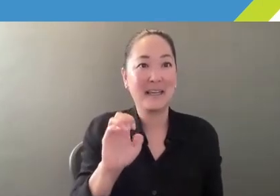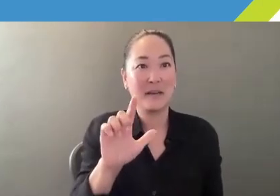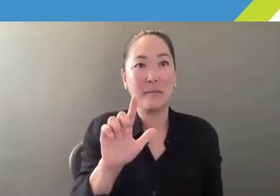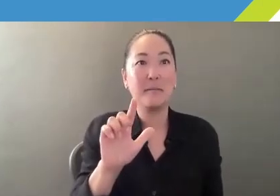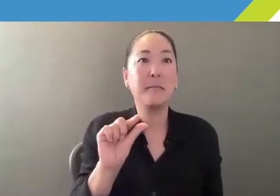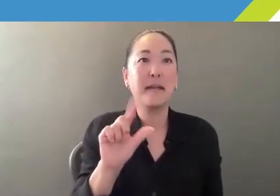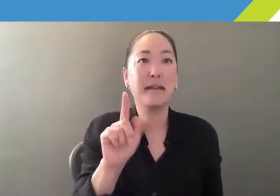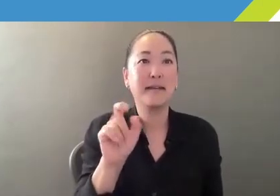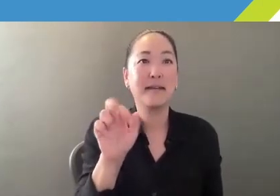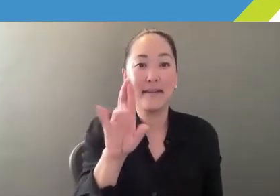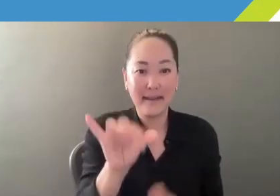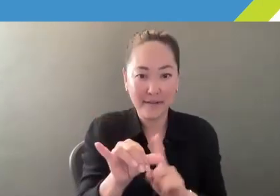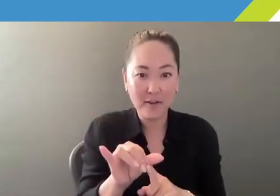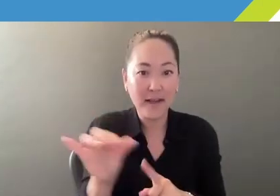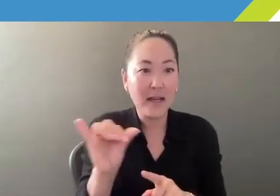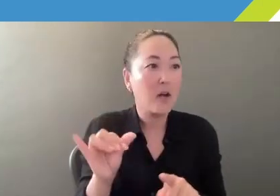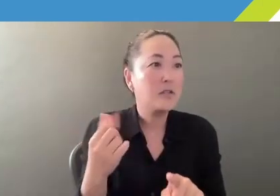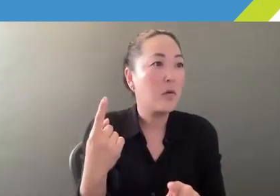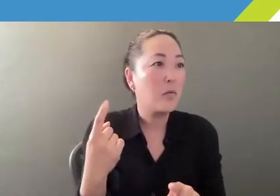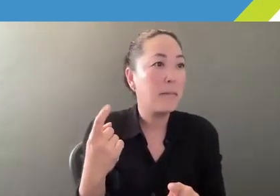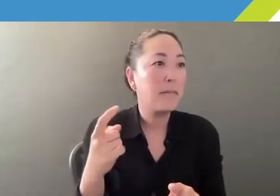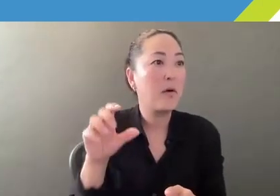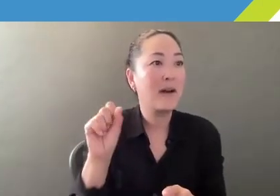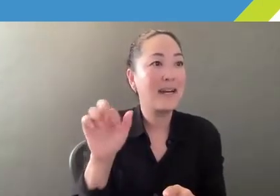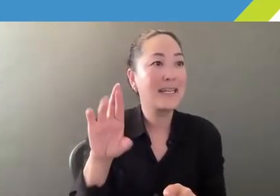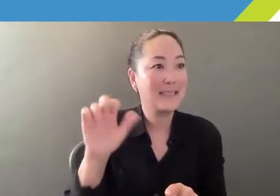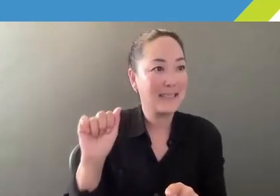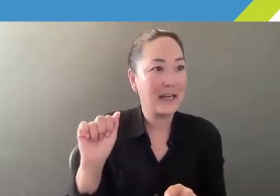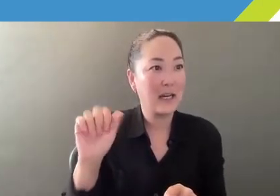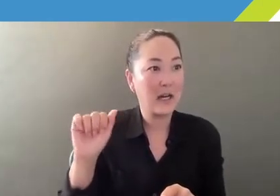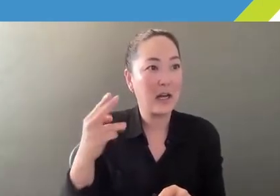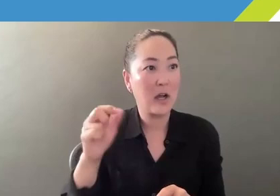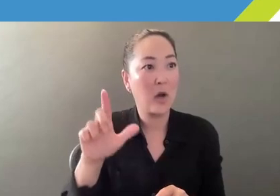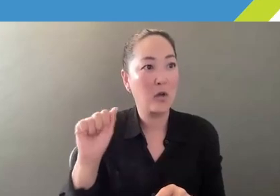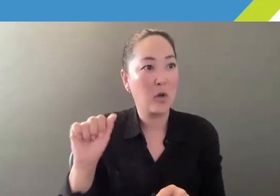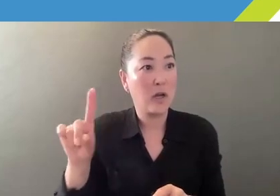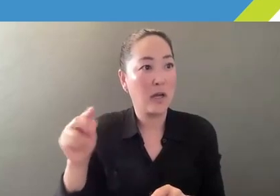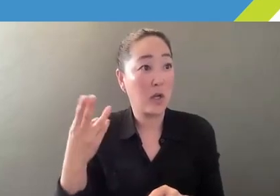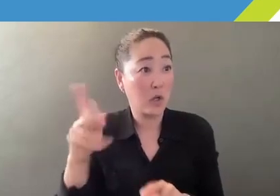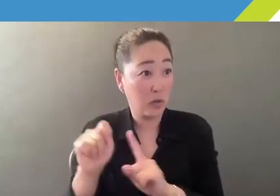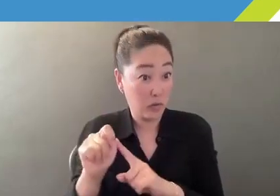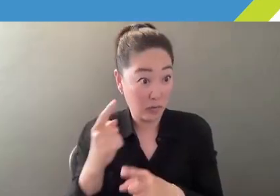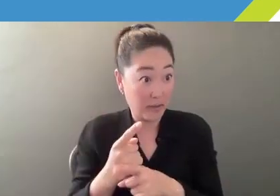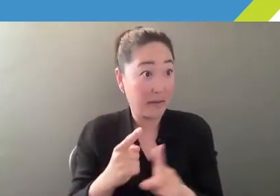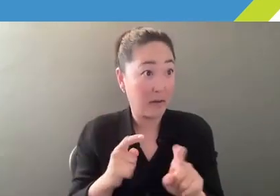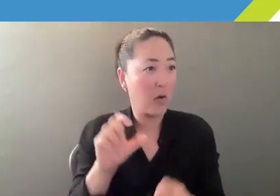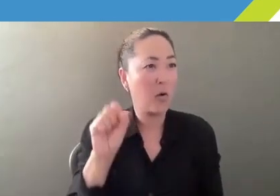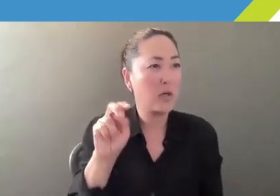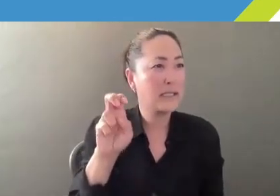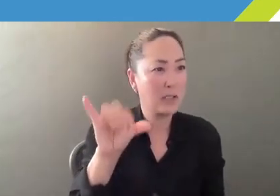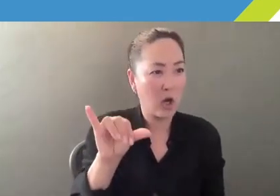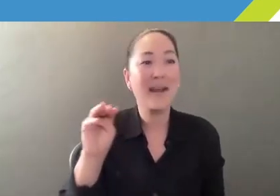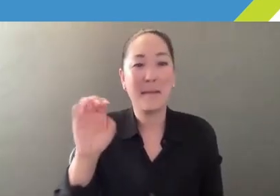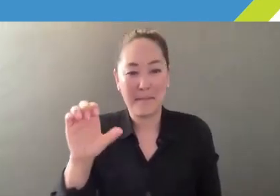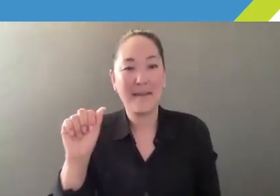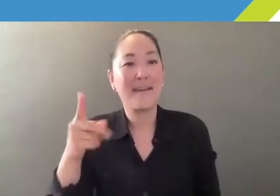today, over at Toronto General Hospital. One of our kind of bigger projects is what we call the